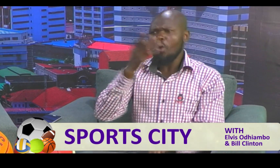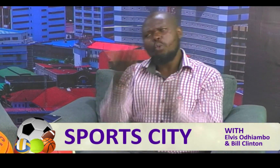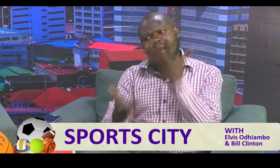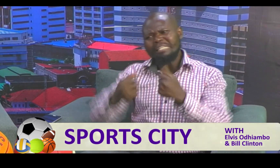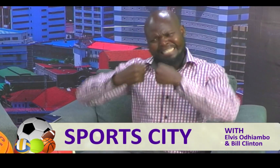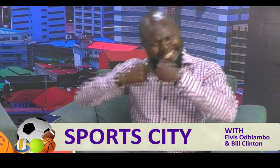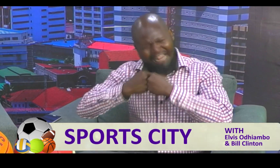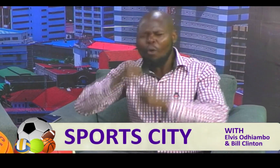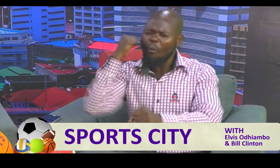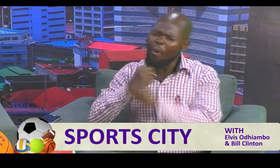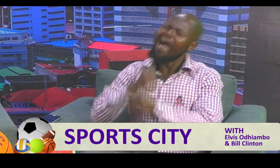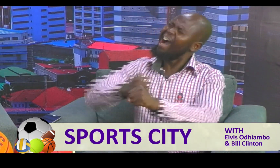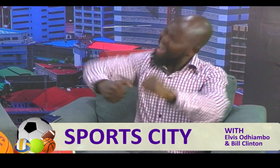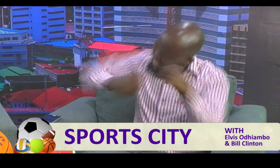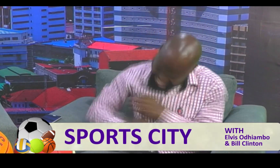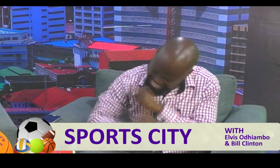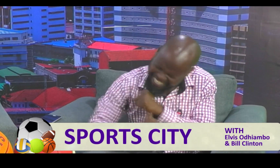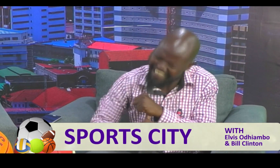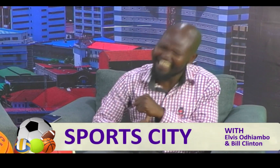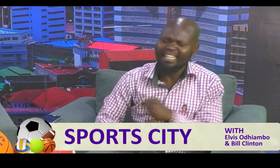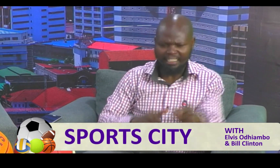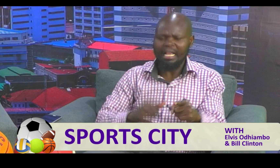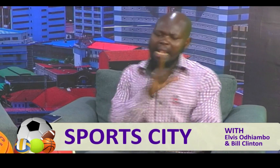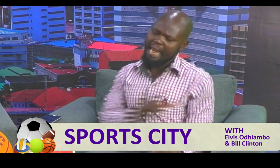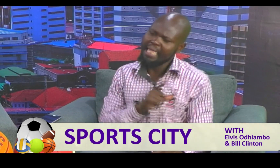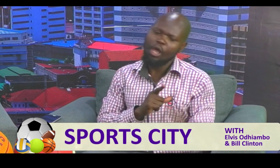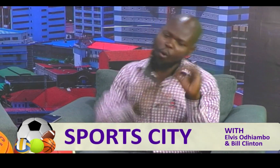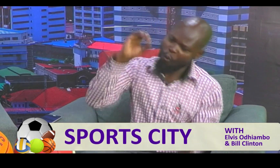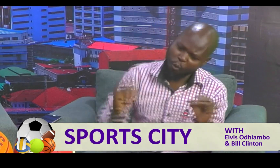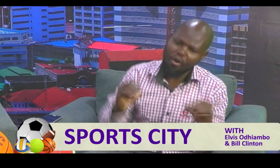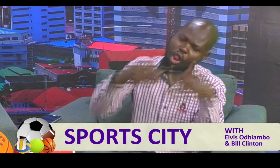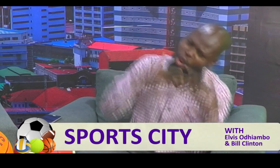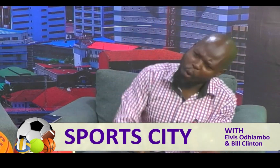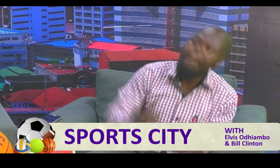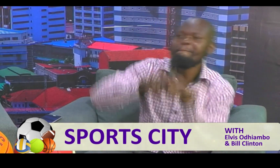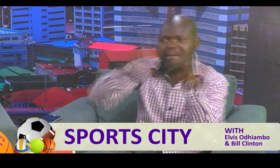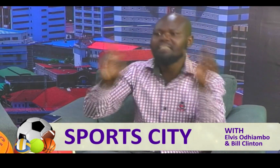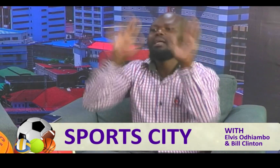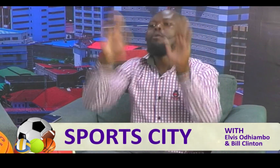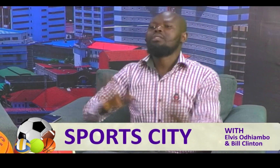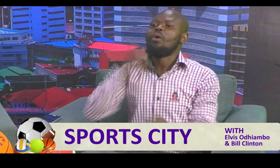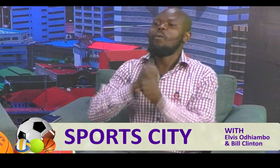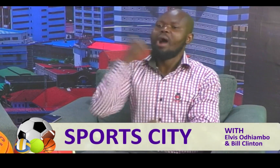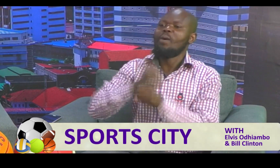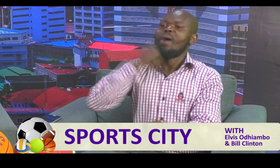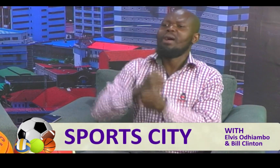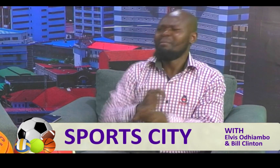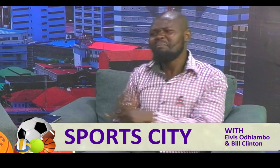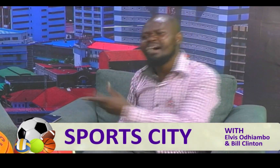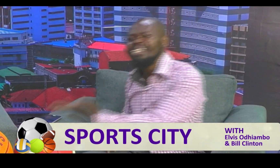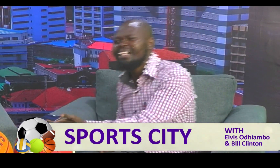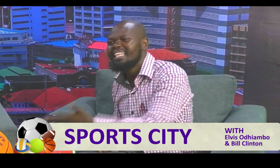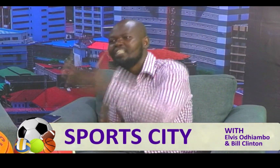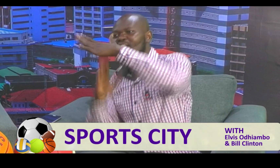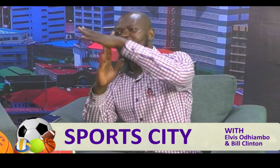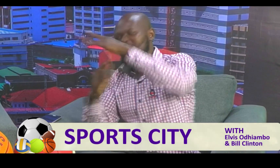I agree that Muranga, they have the confidence and they are very much serious and they want to work hard. That's why you get that when they